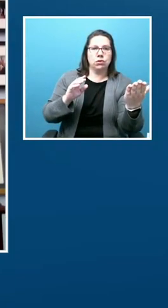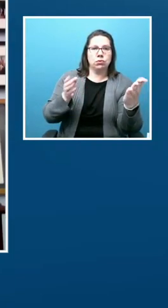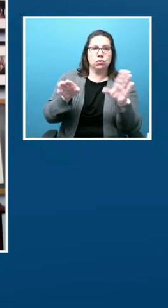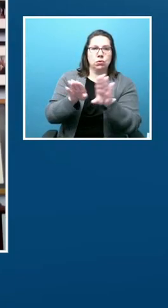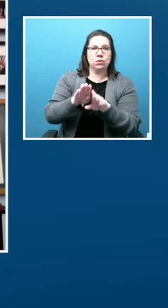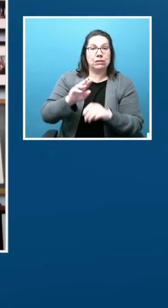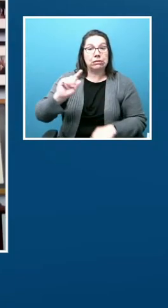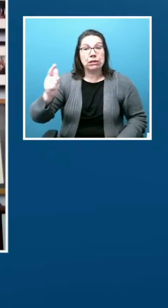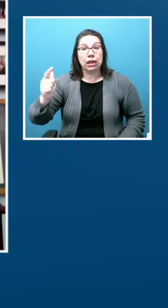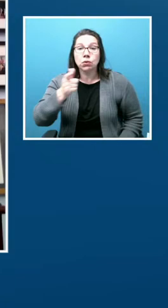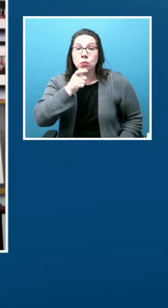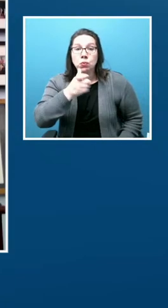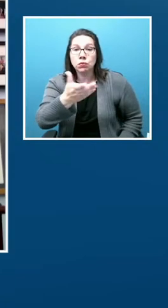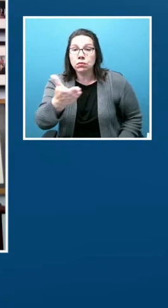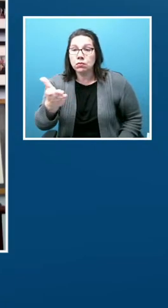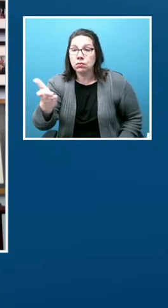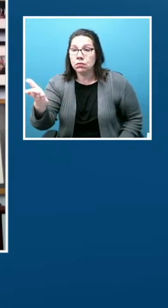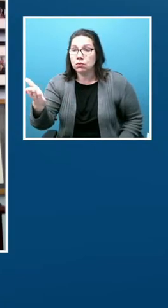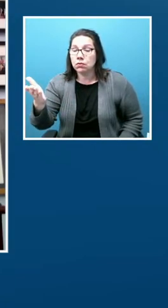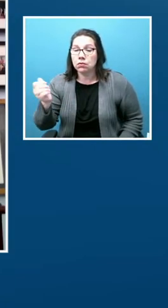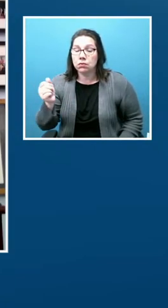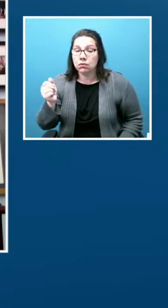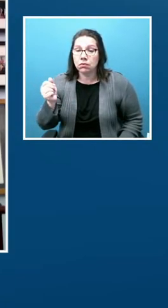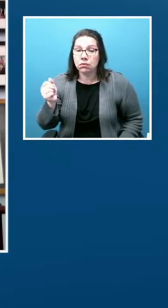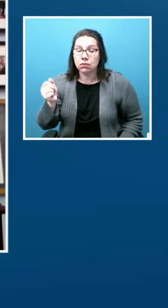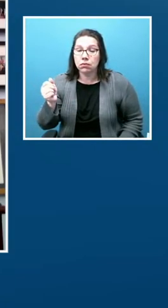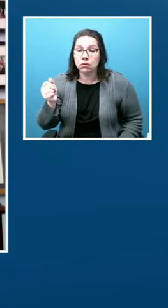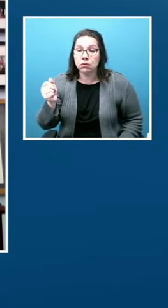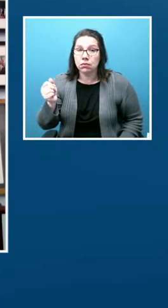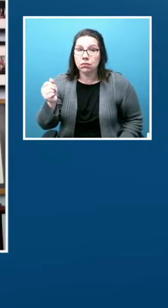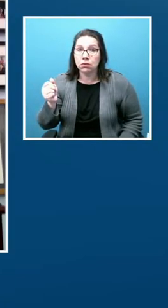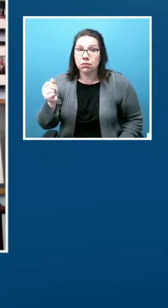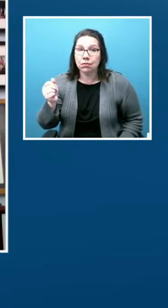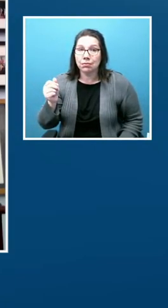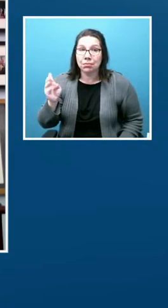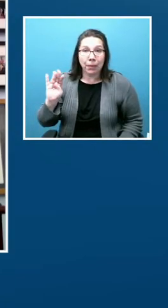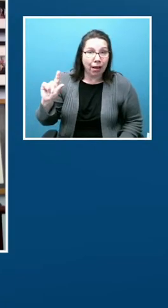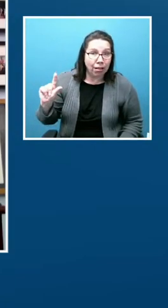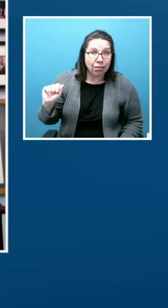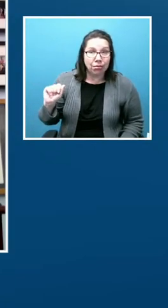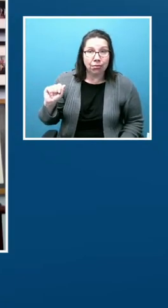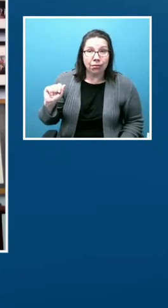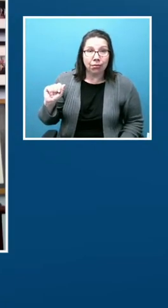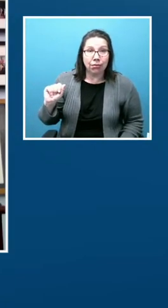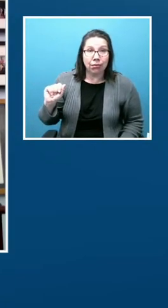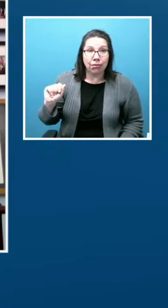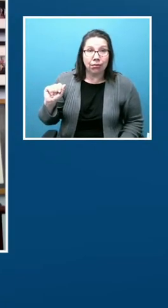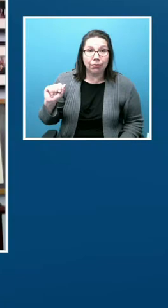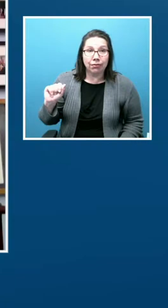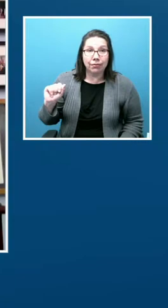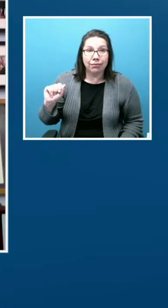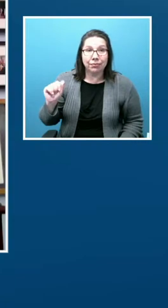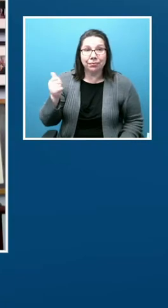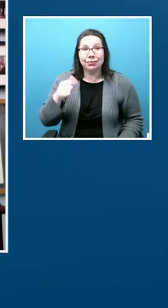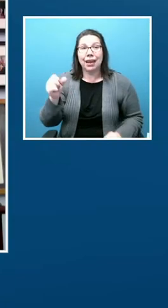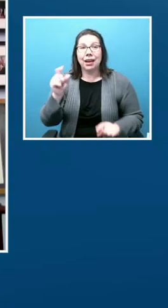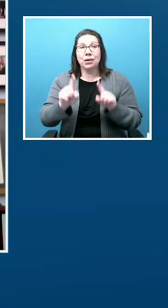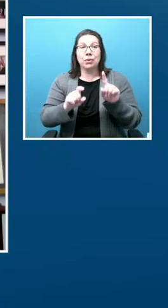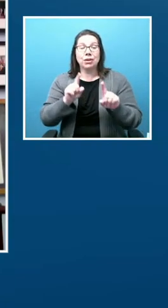Second. Bell, Any questions?